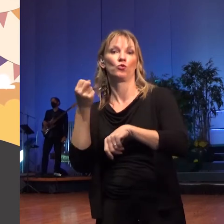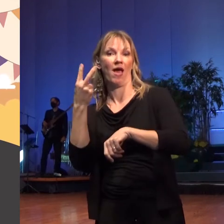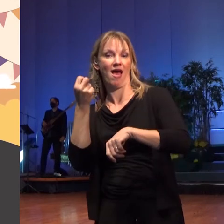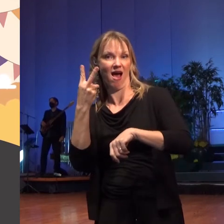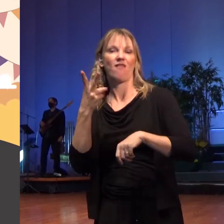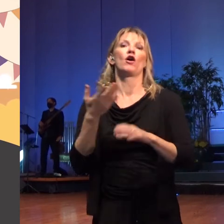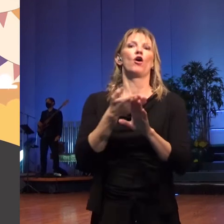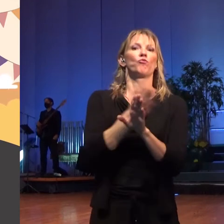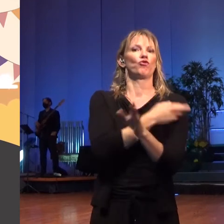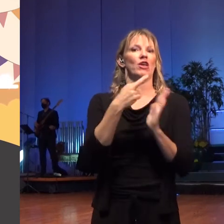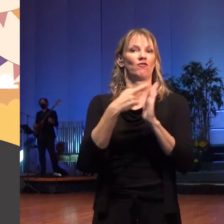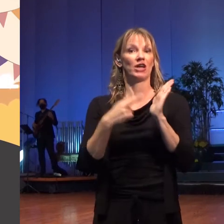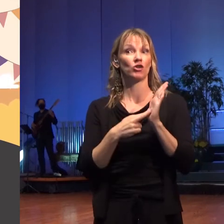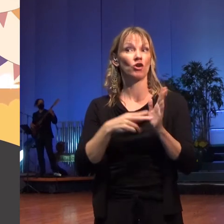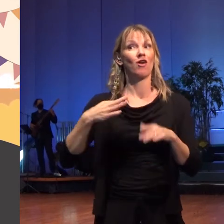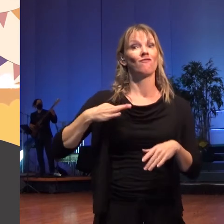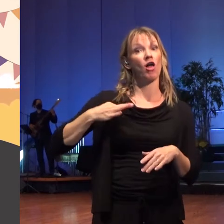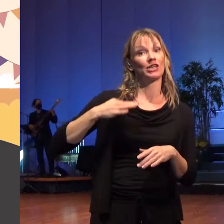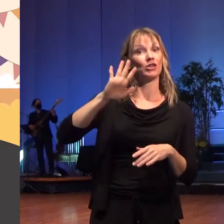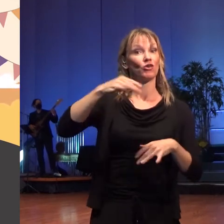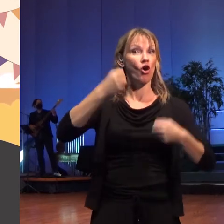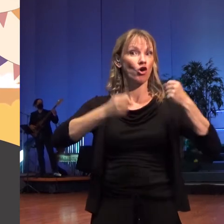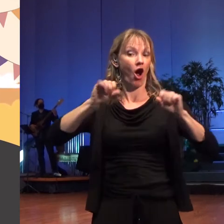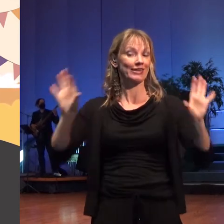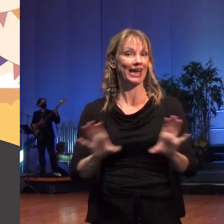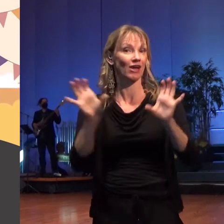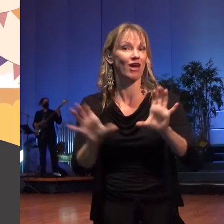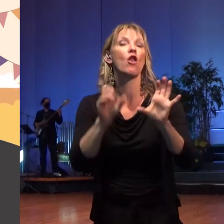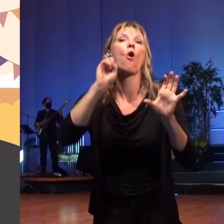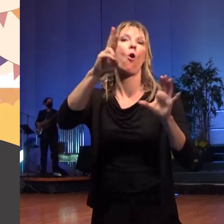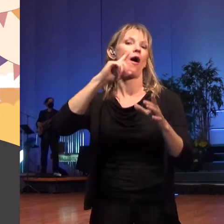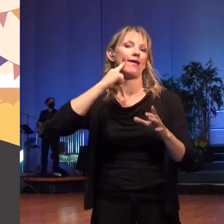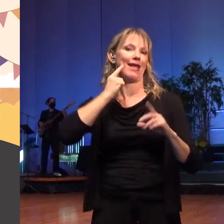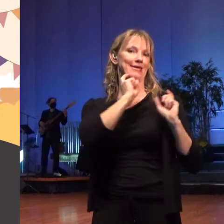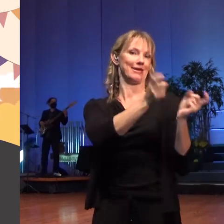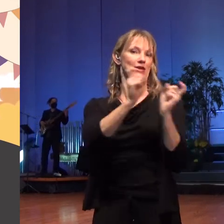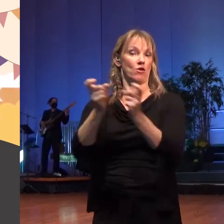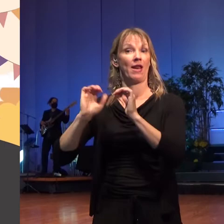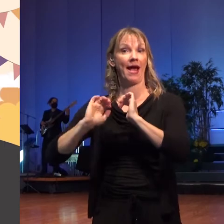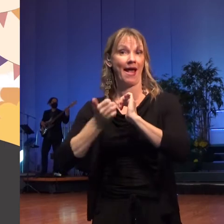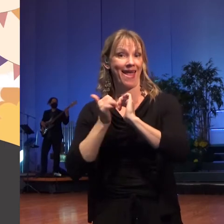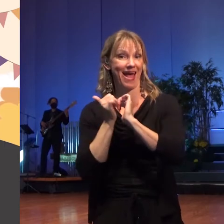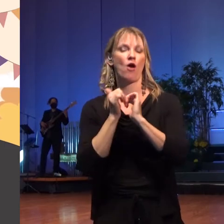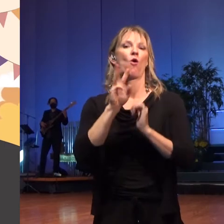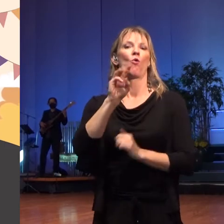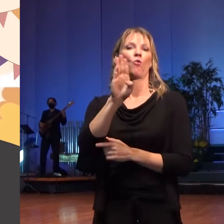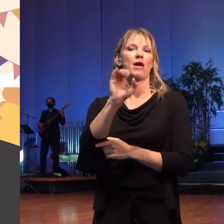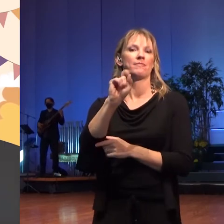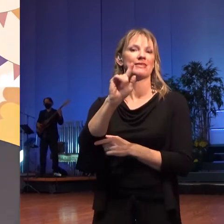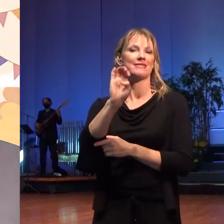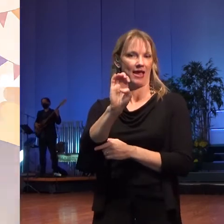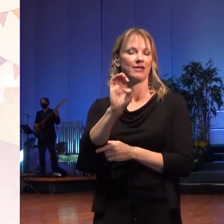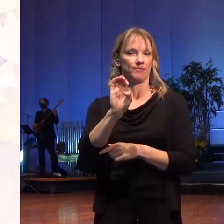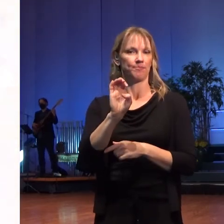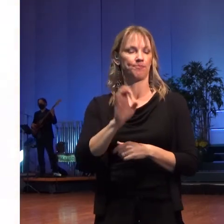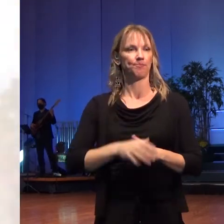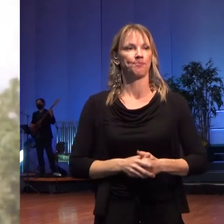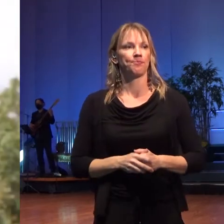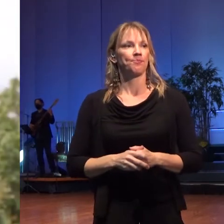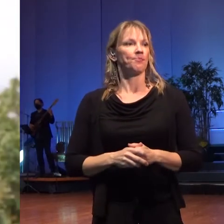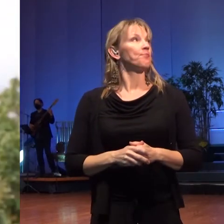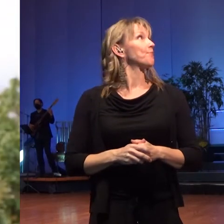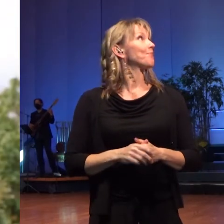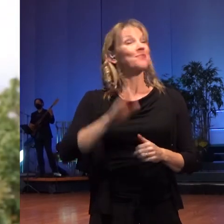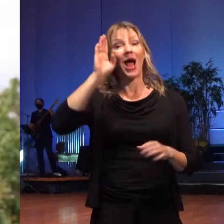your kids, volunteer your decorated car, or donate candy by visiting our website, milehighchurch.org.